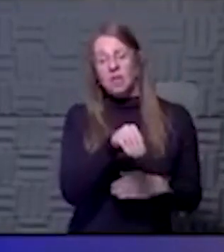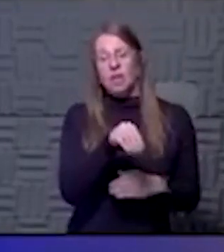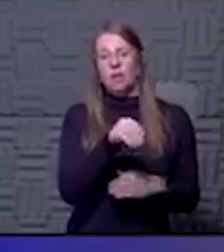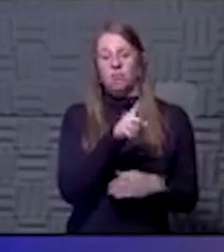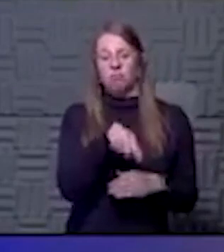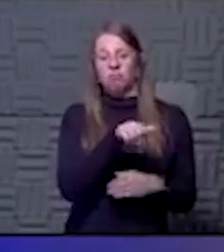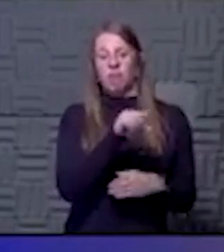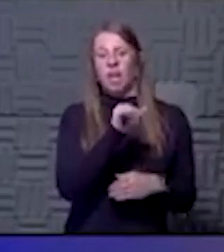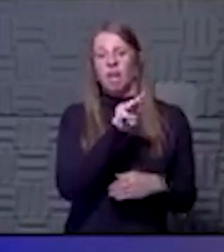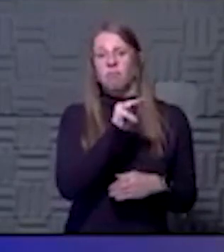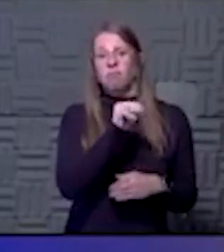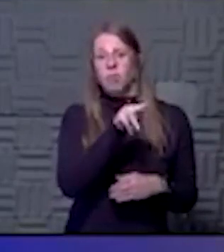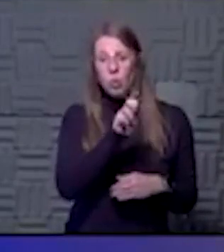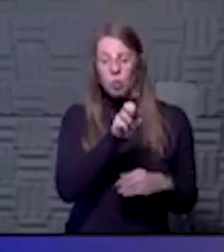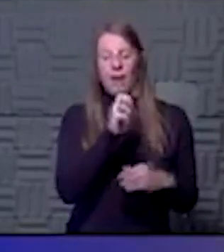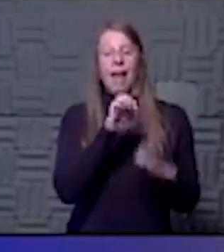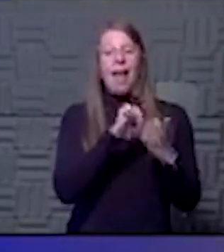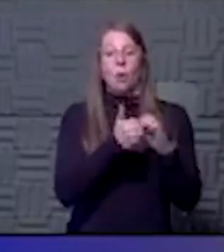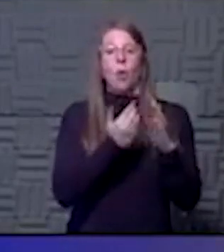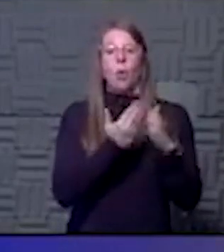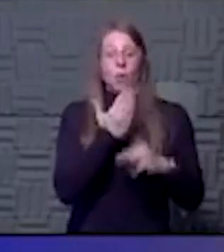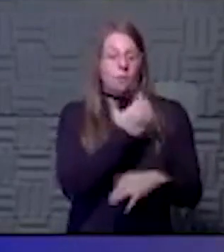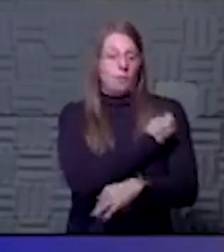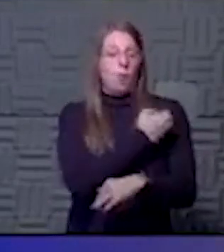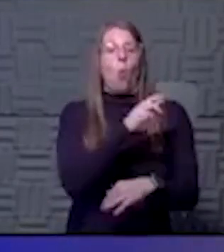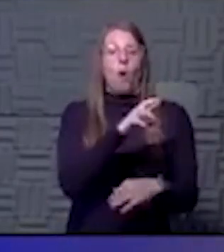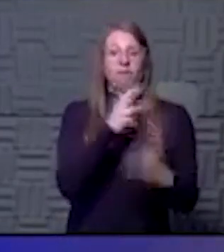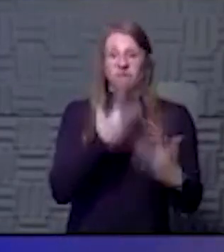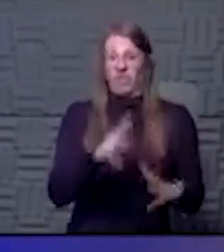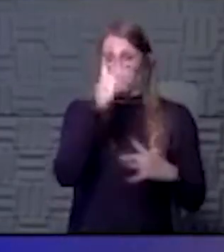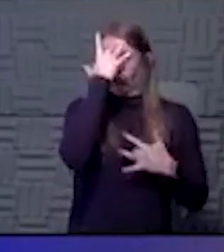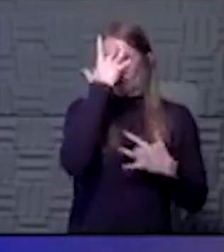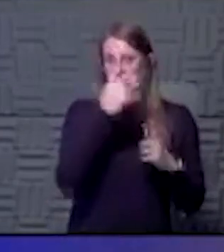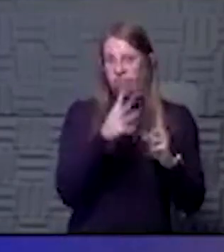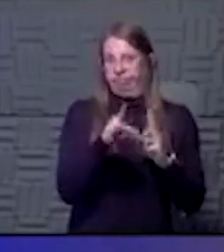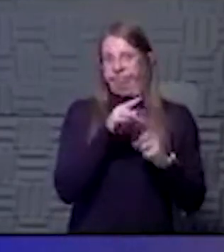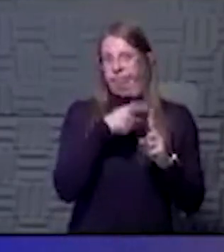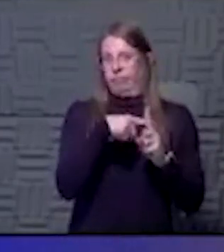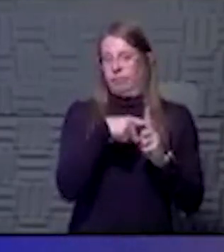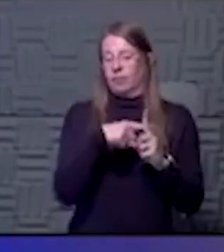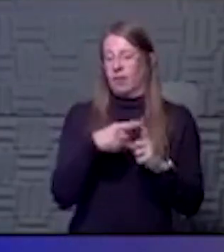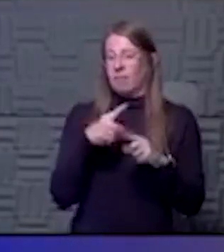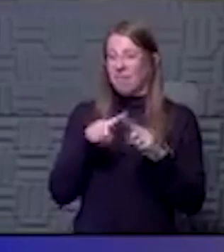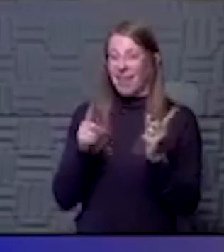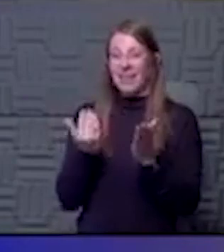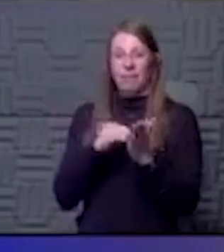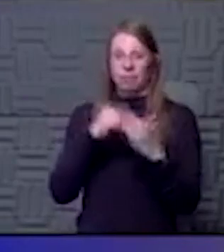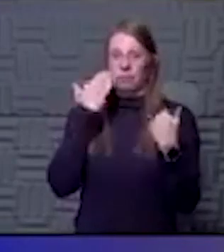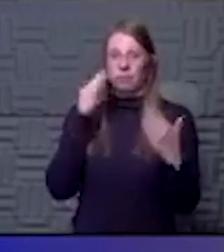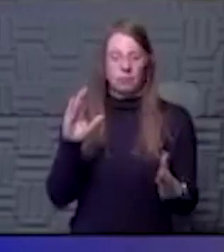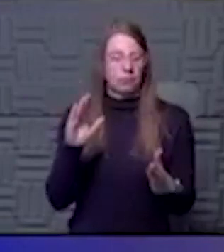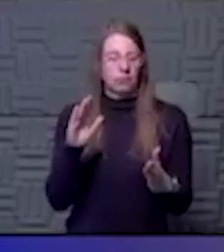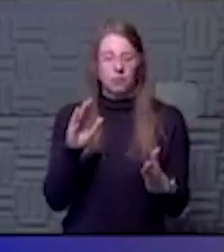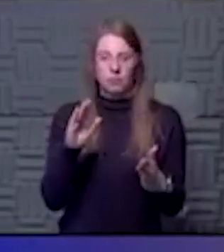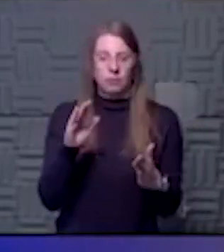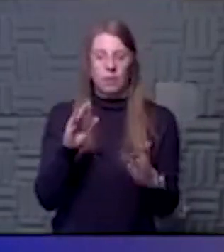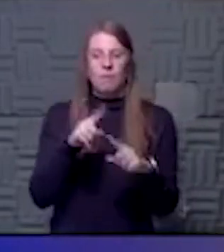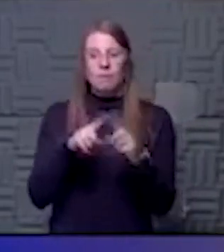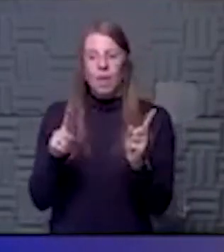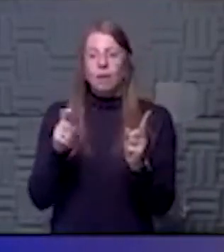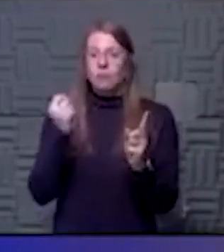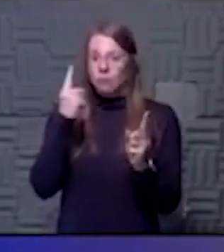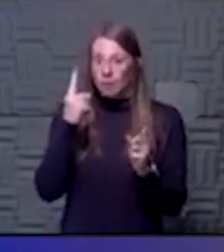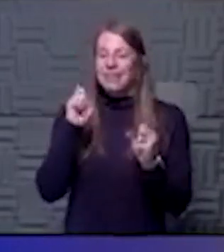are immune either through vaccination or infection. But we still don't know. And again, the real caveat to all of these is that we know that you can